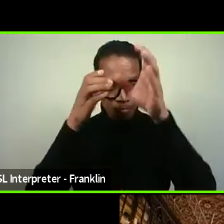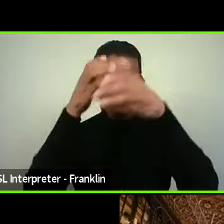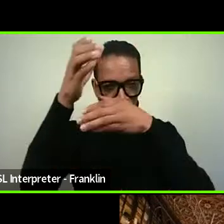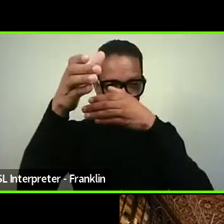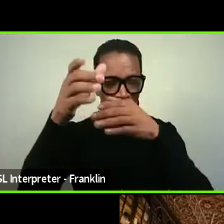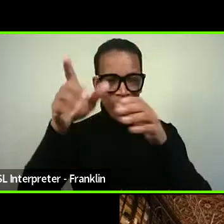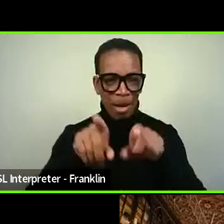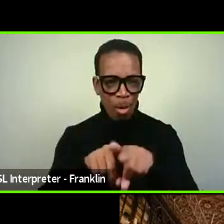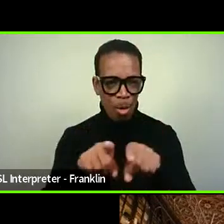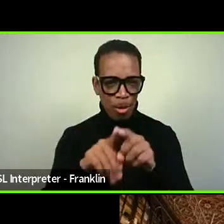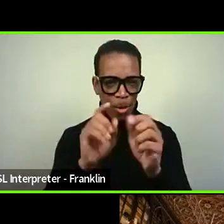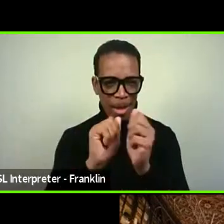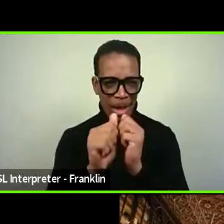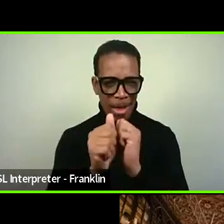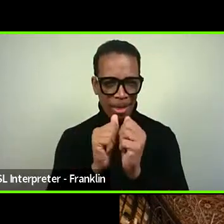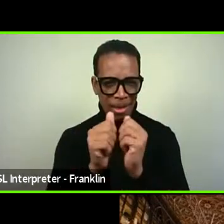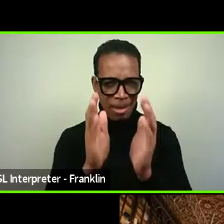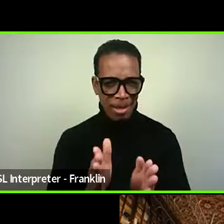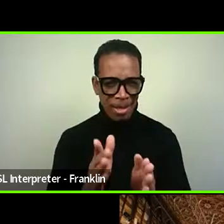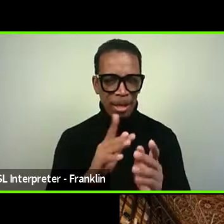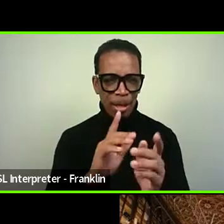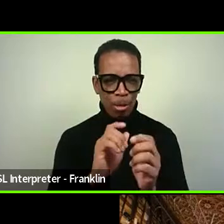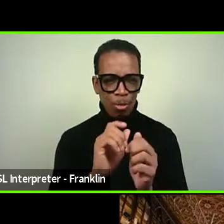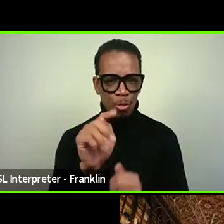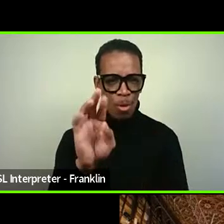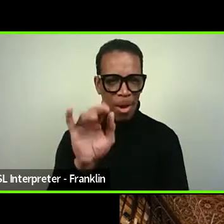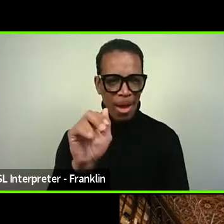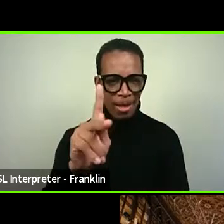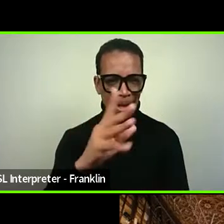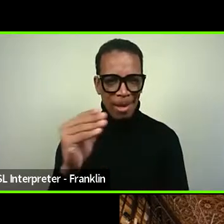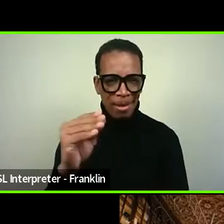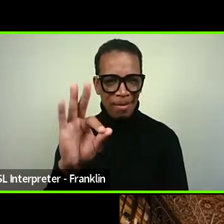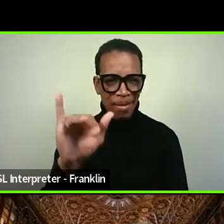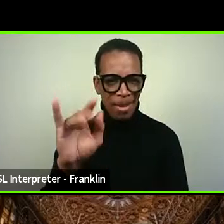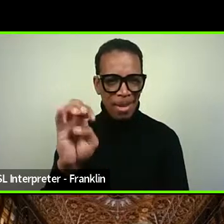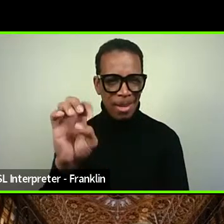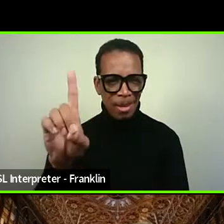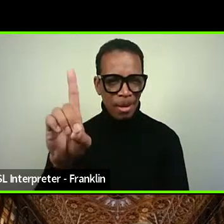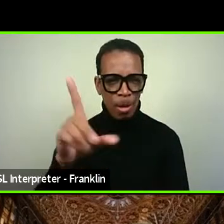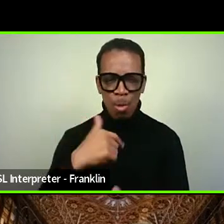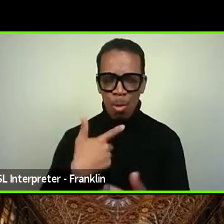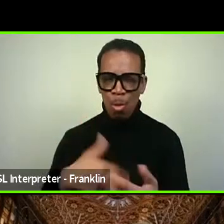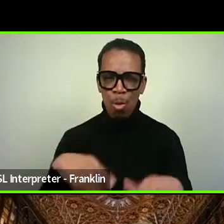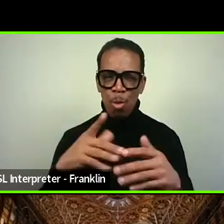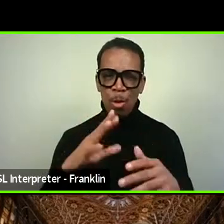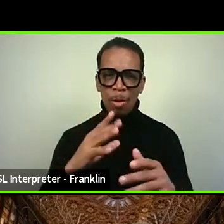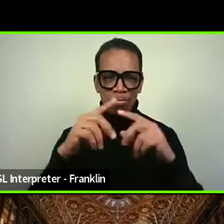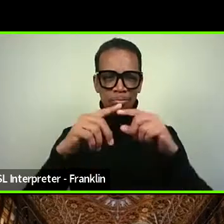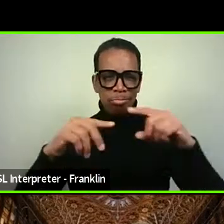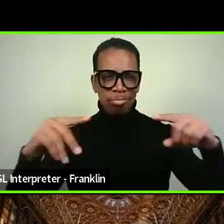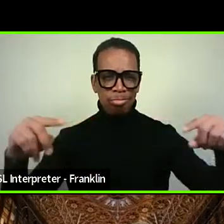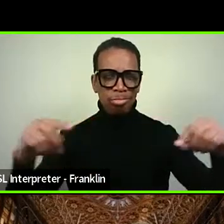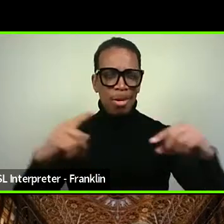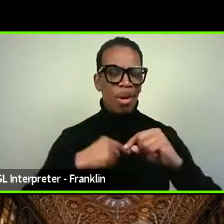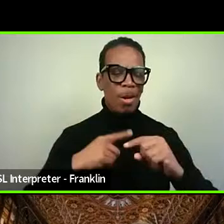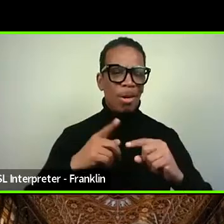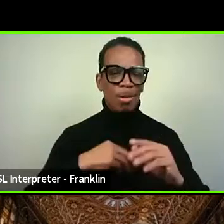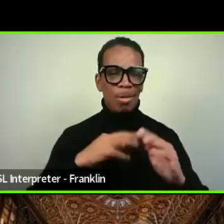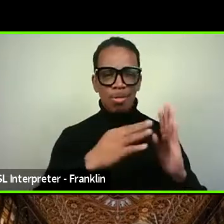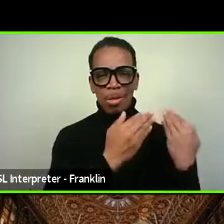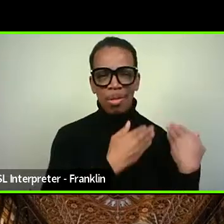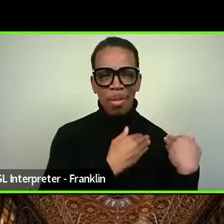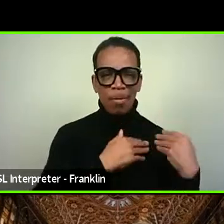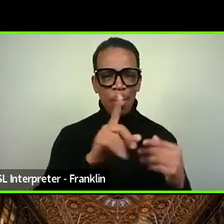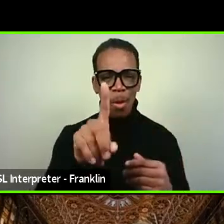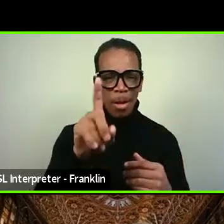athlete scholar in track and field, where he has multiple roles running the